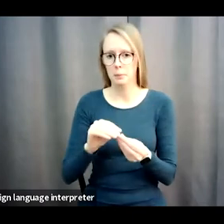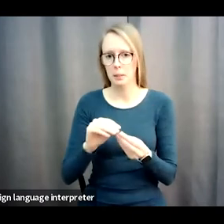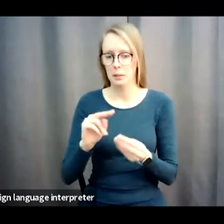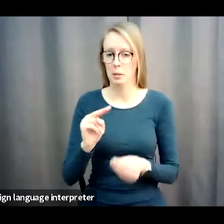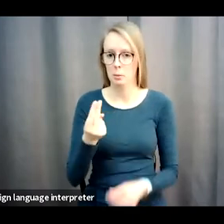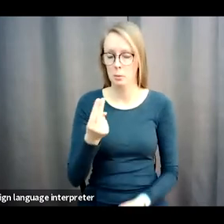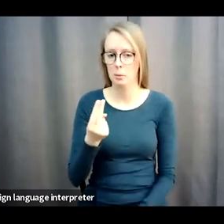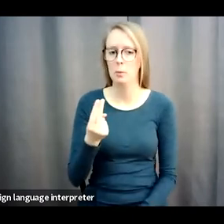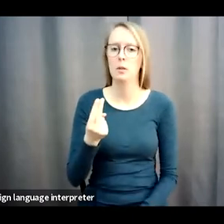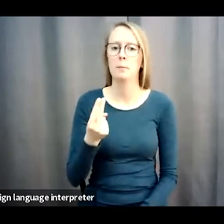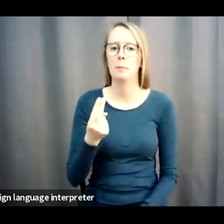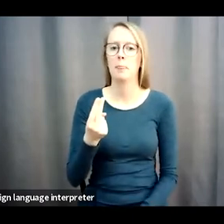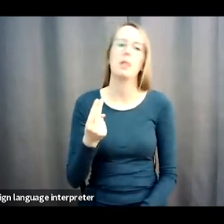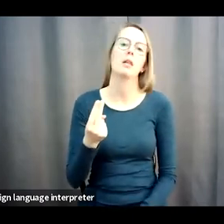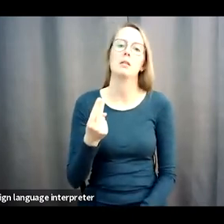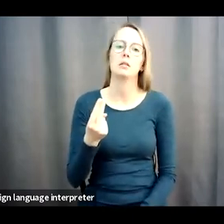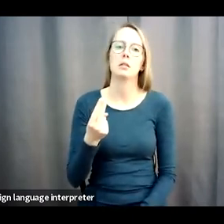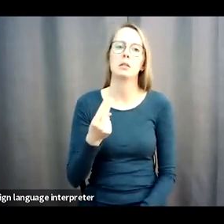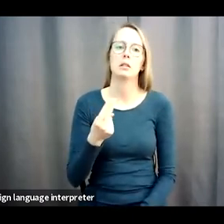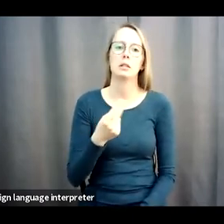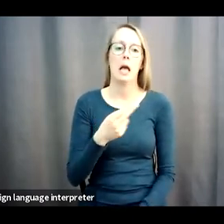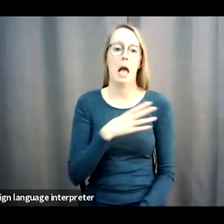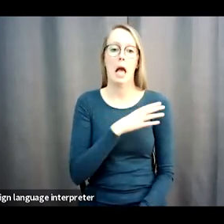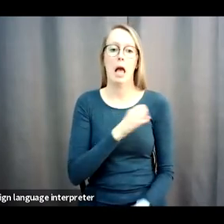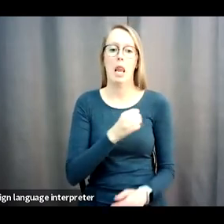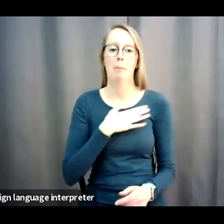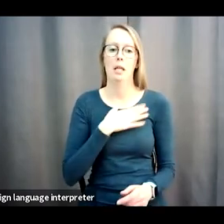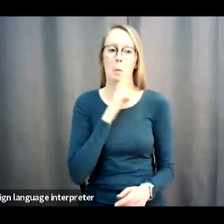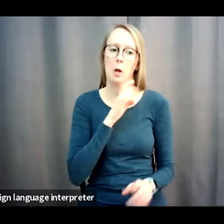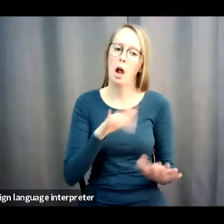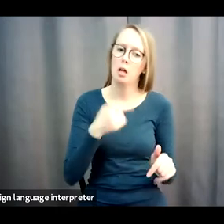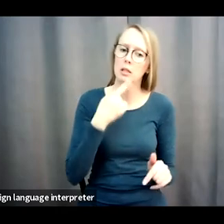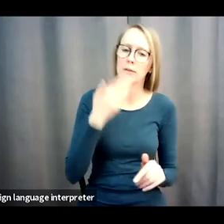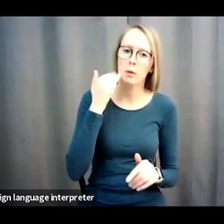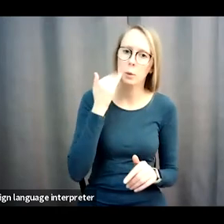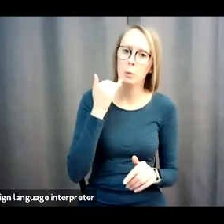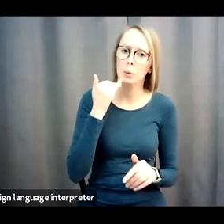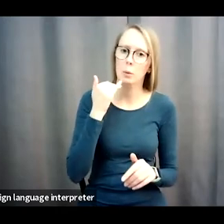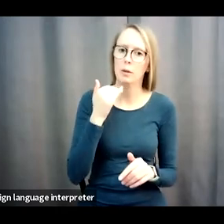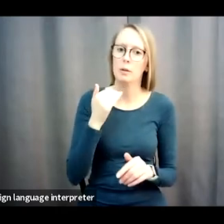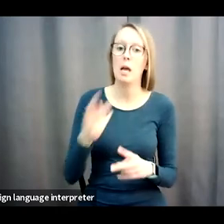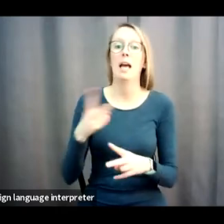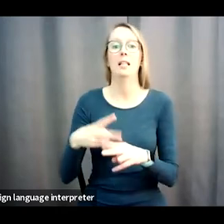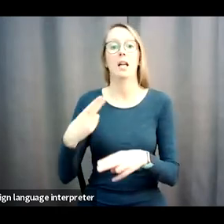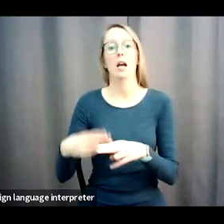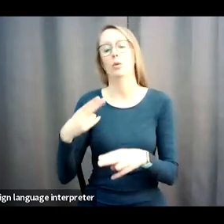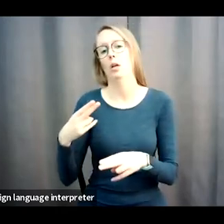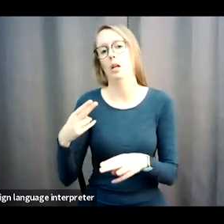be that all my previous comments are perhaps even more relevant